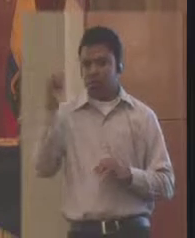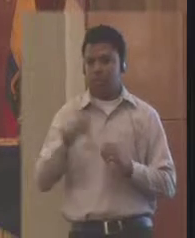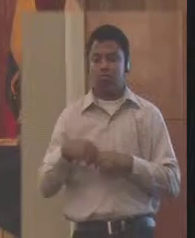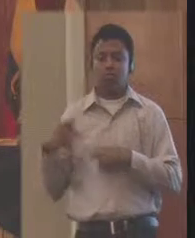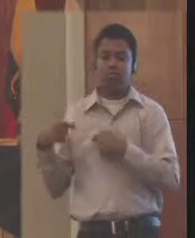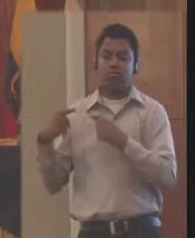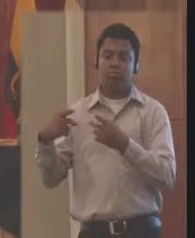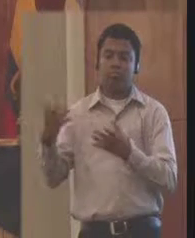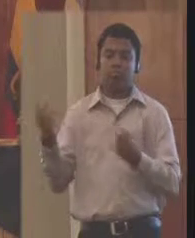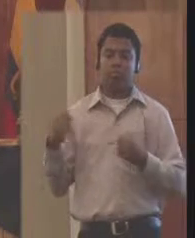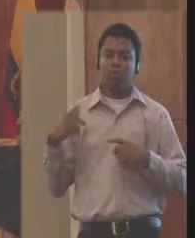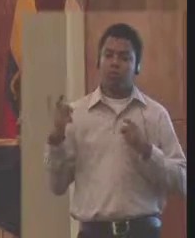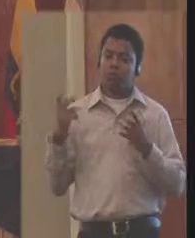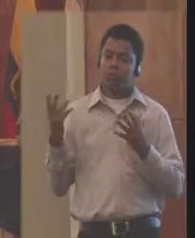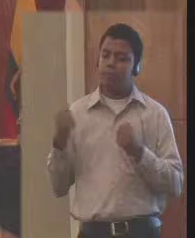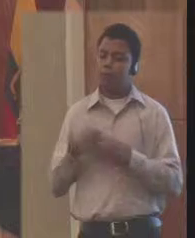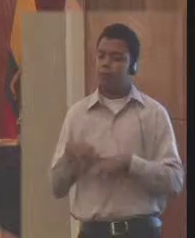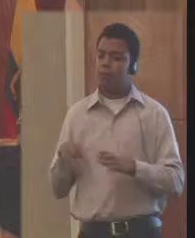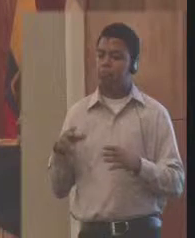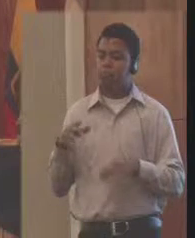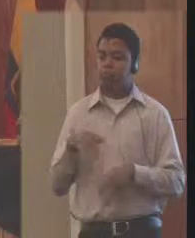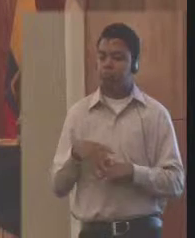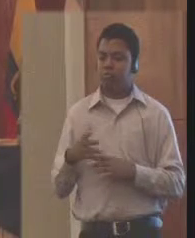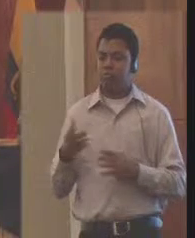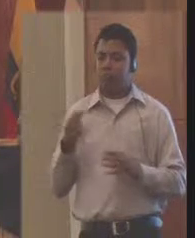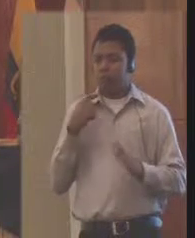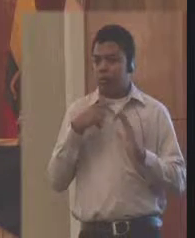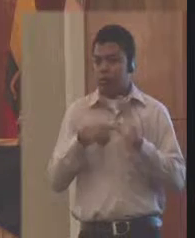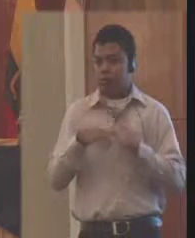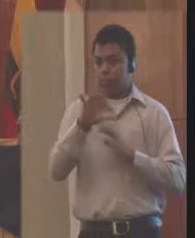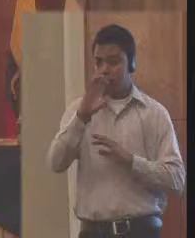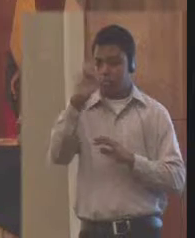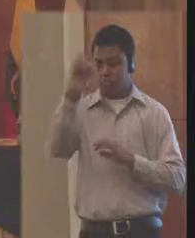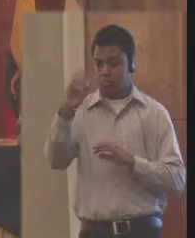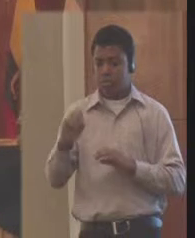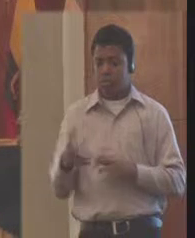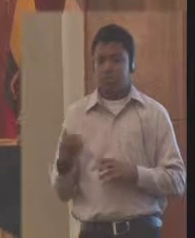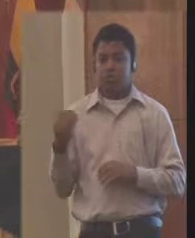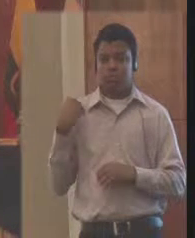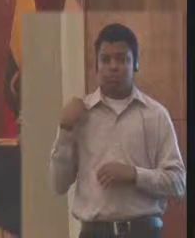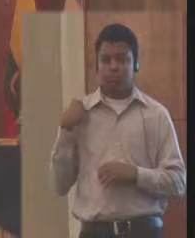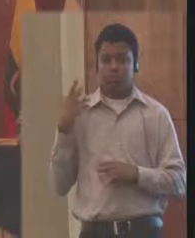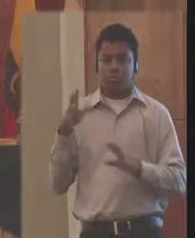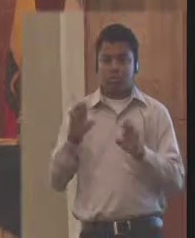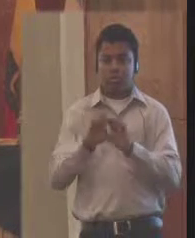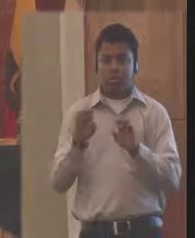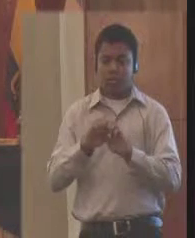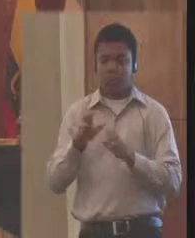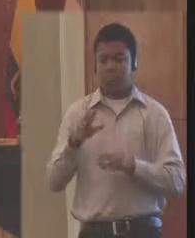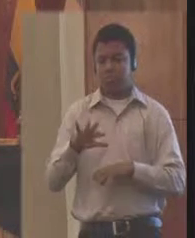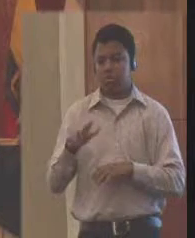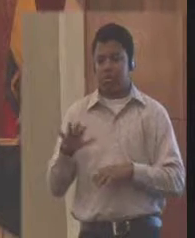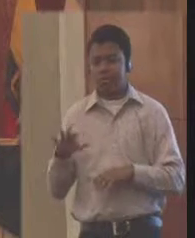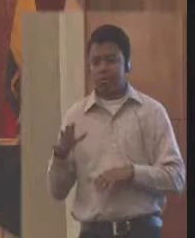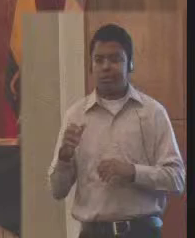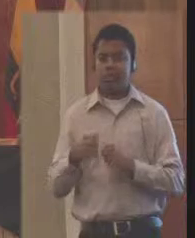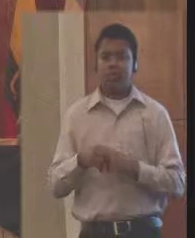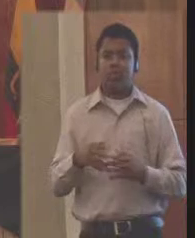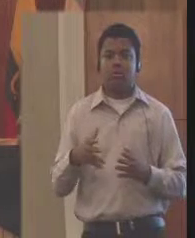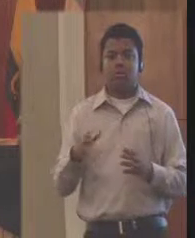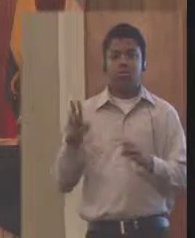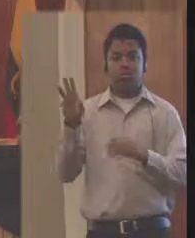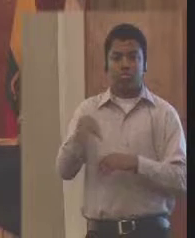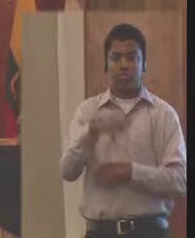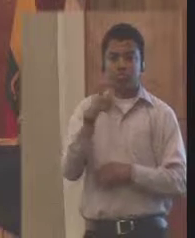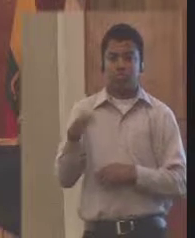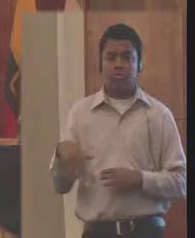world? Only 5% of small, medium-sized enterprises in the United Kingdom have a business continuity plan.